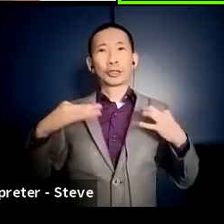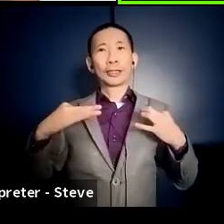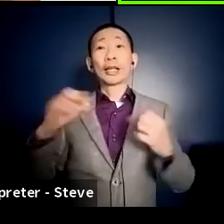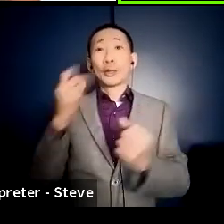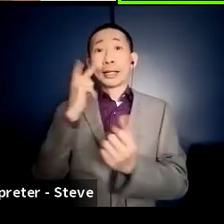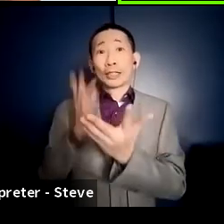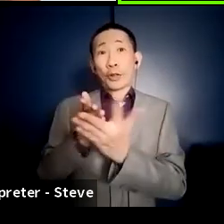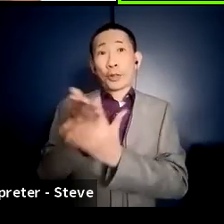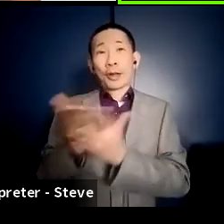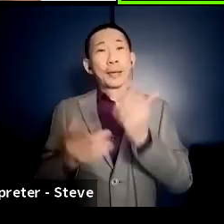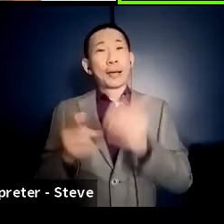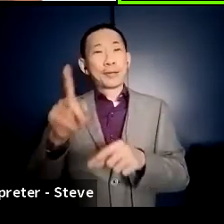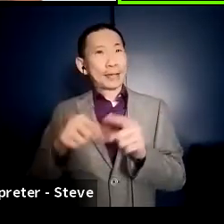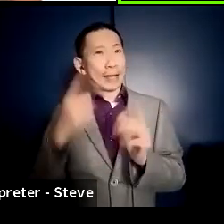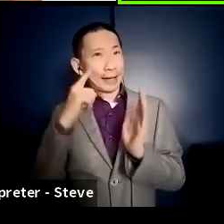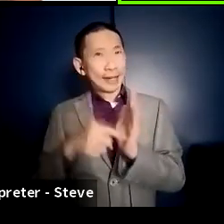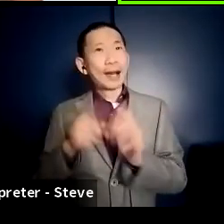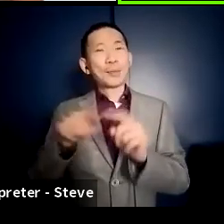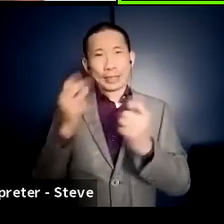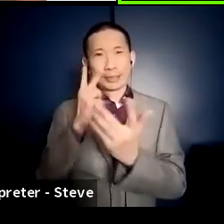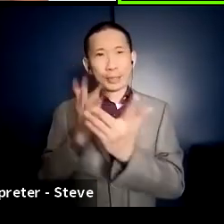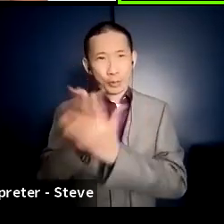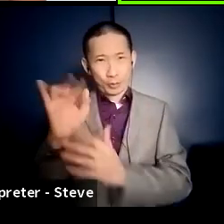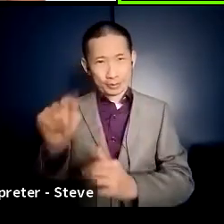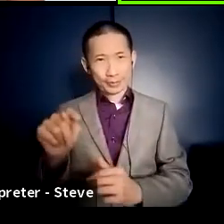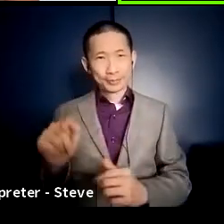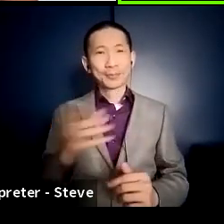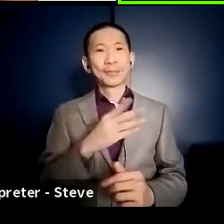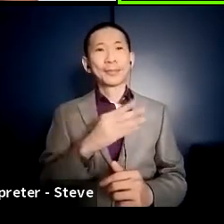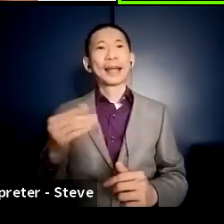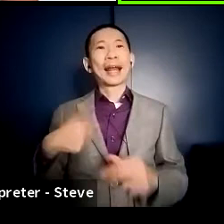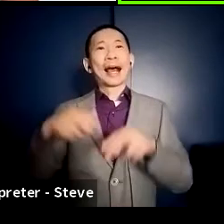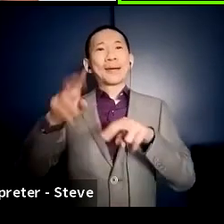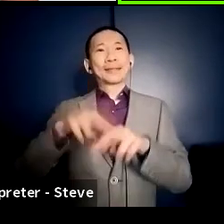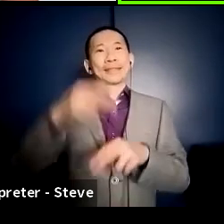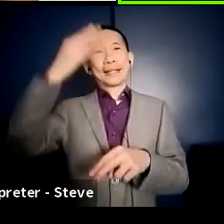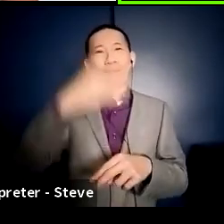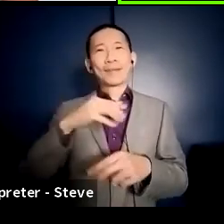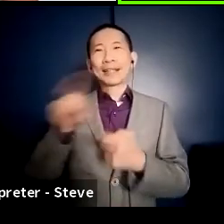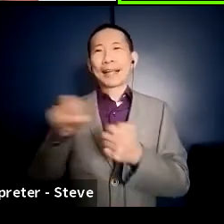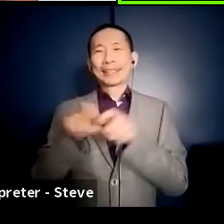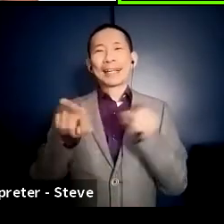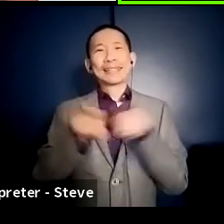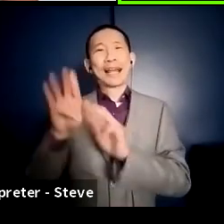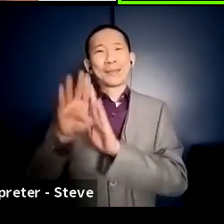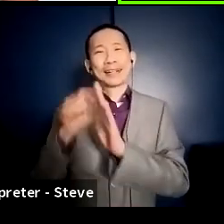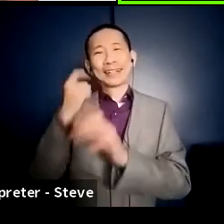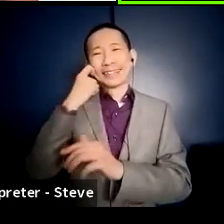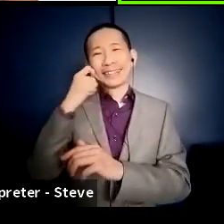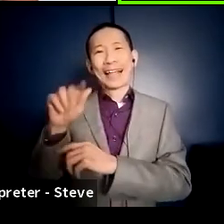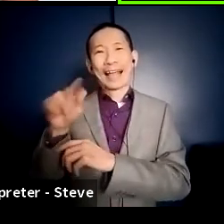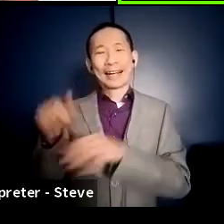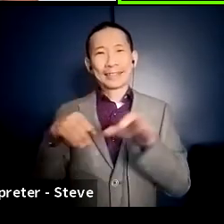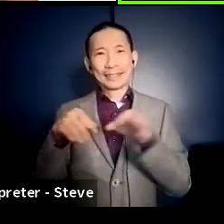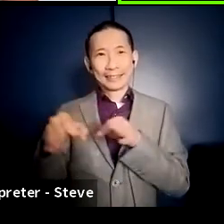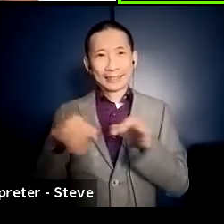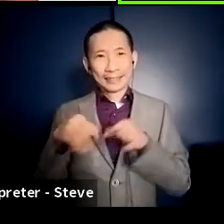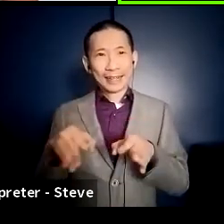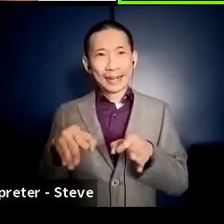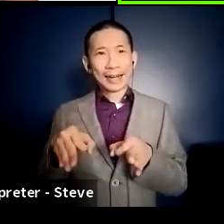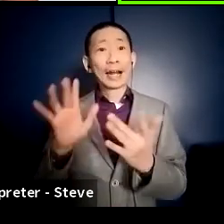I promise. You may not be able to tell, but it is. And I'm sitting in front of the exact same background that Anna just described. The